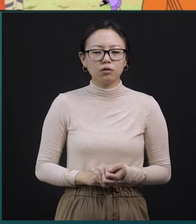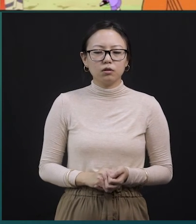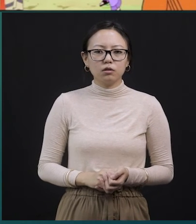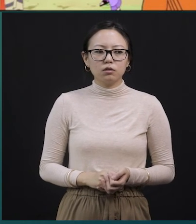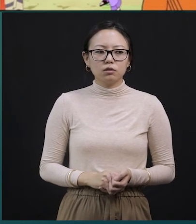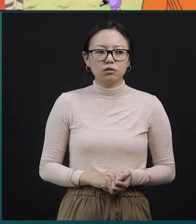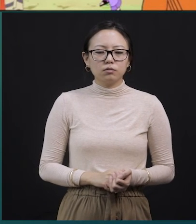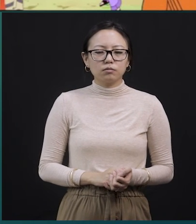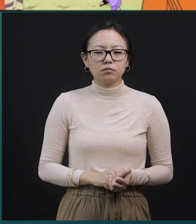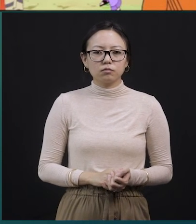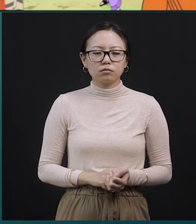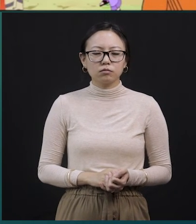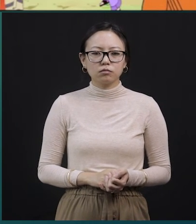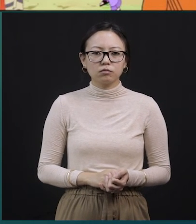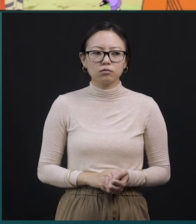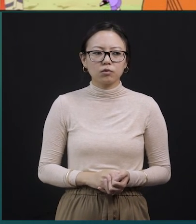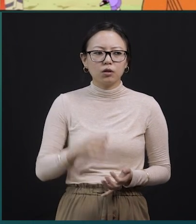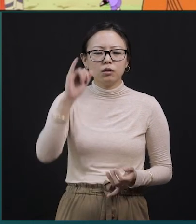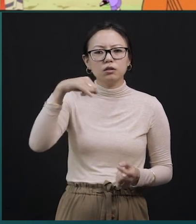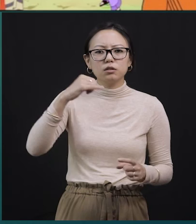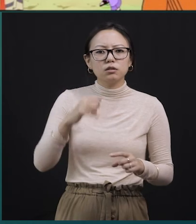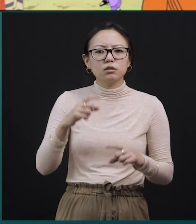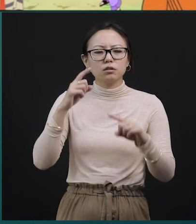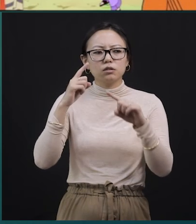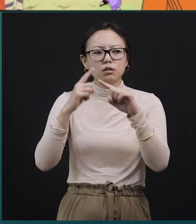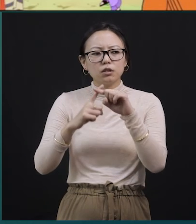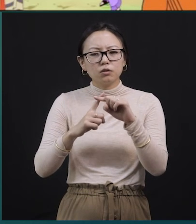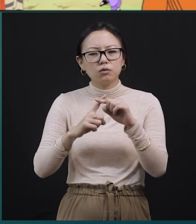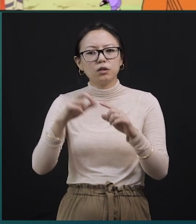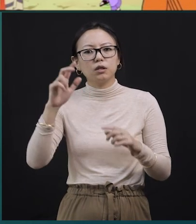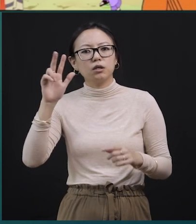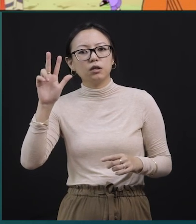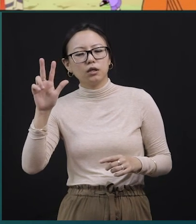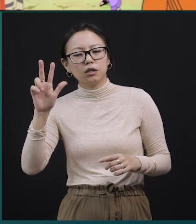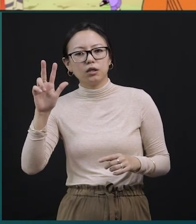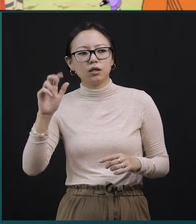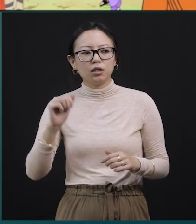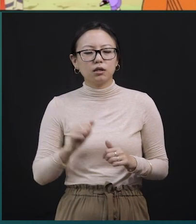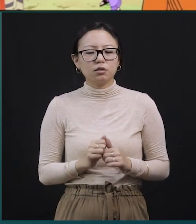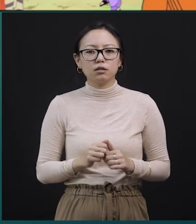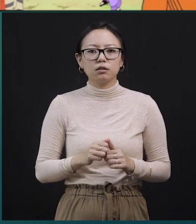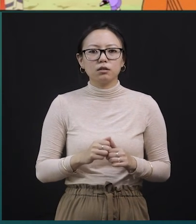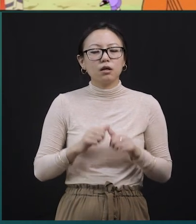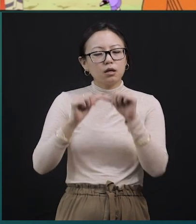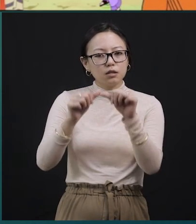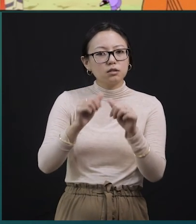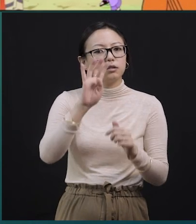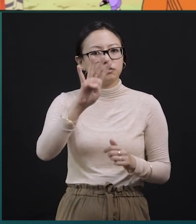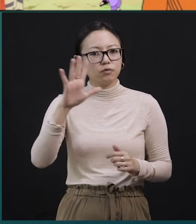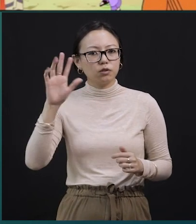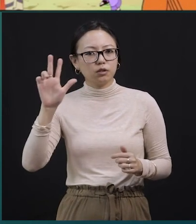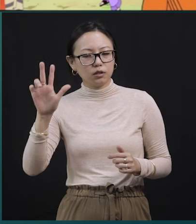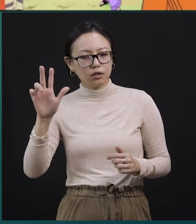So when you divide 48 and 6, 6 into 8s are, we know that it is